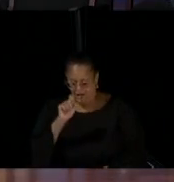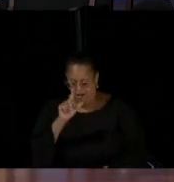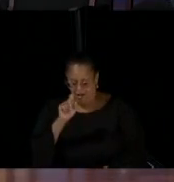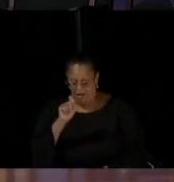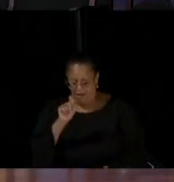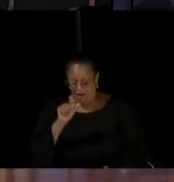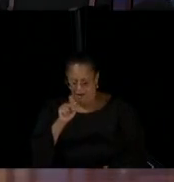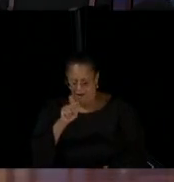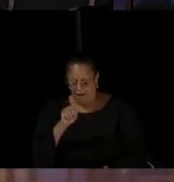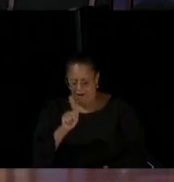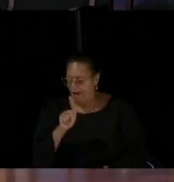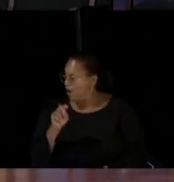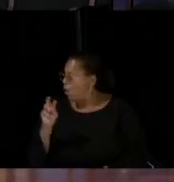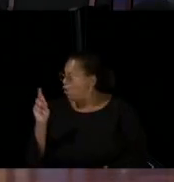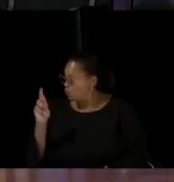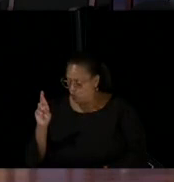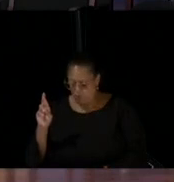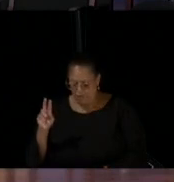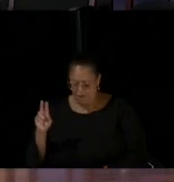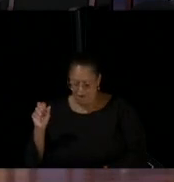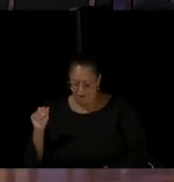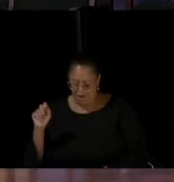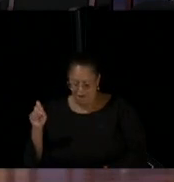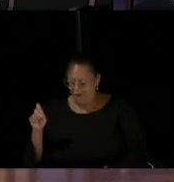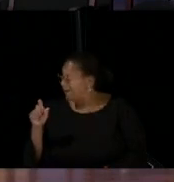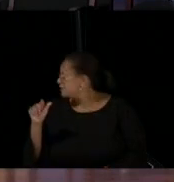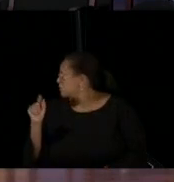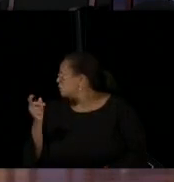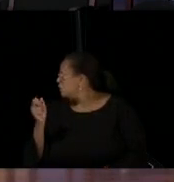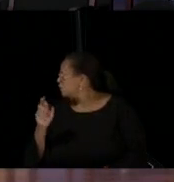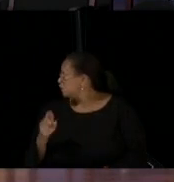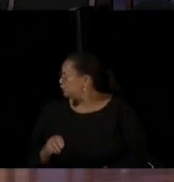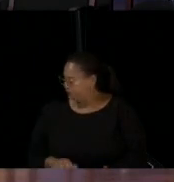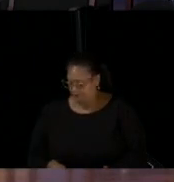Eliana Ruth Axler.